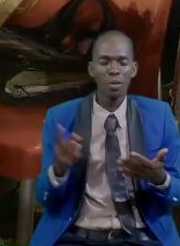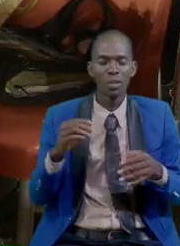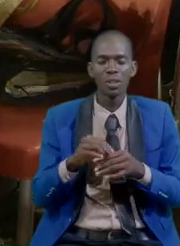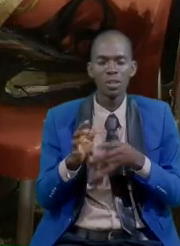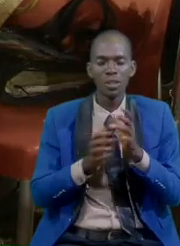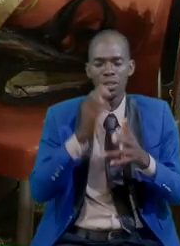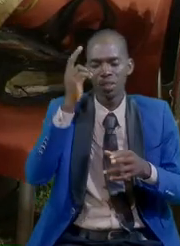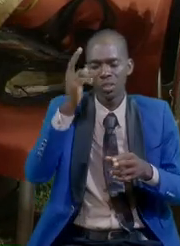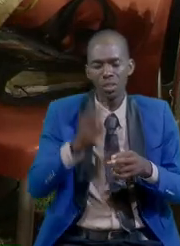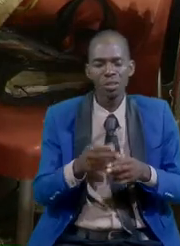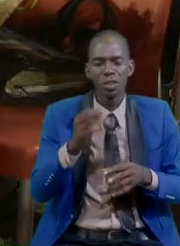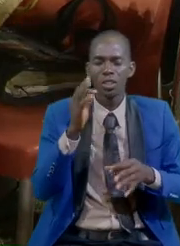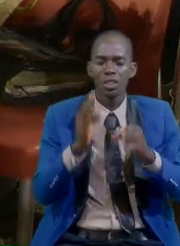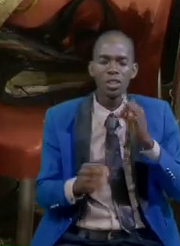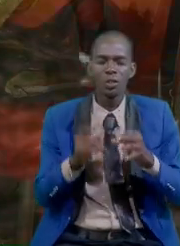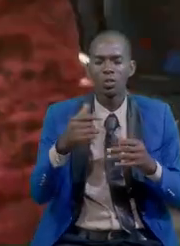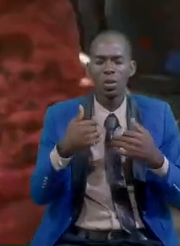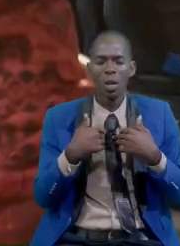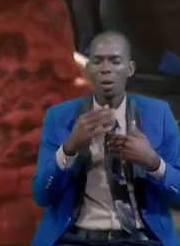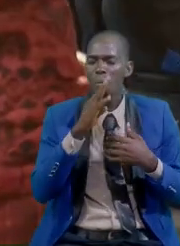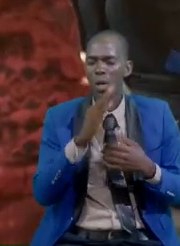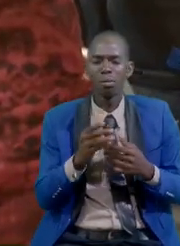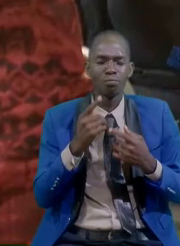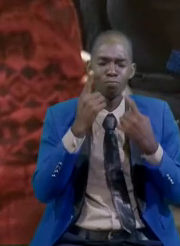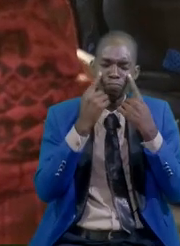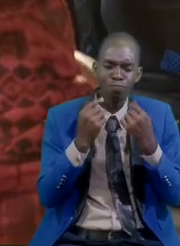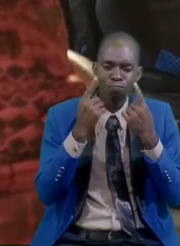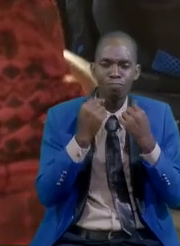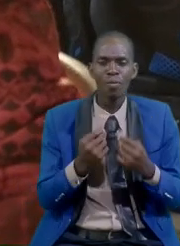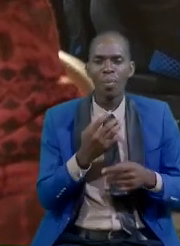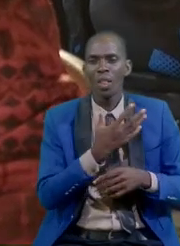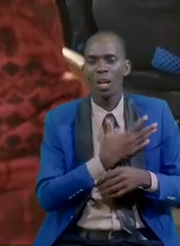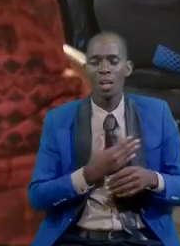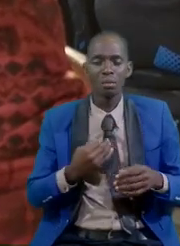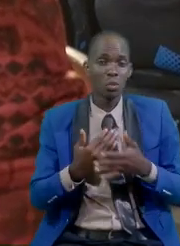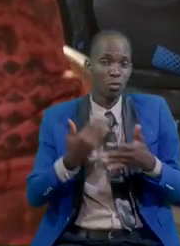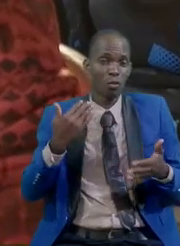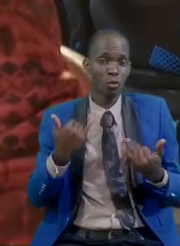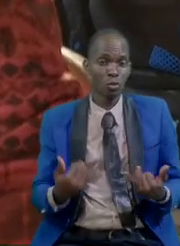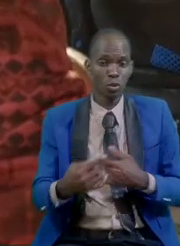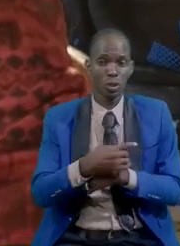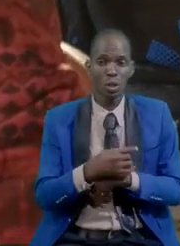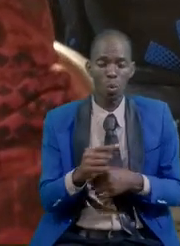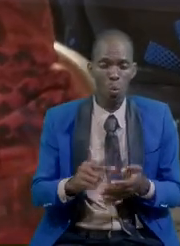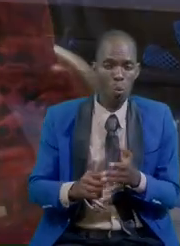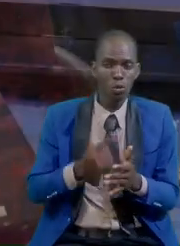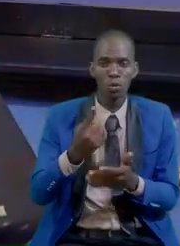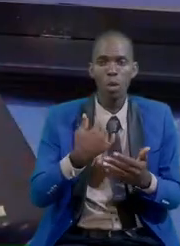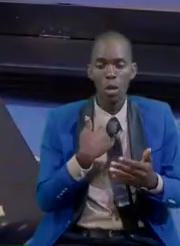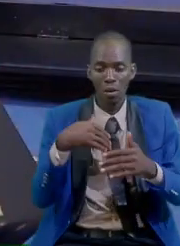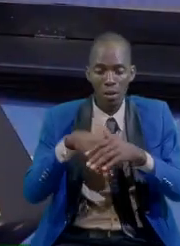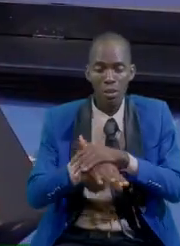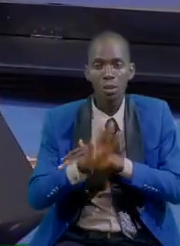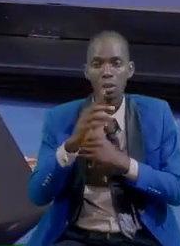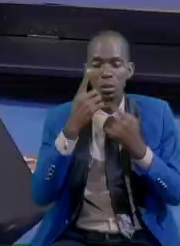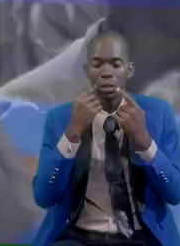been crying and shedding tears before you came to the crusade, the moment you enter, your tears